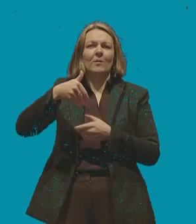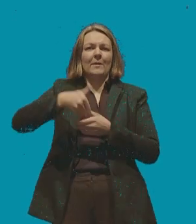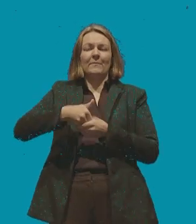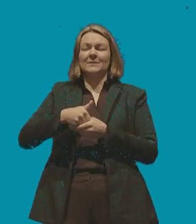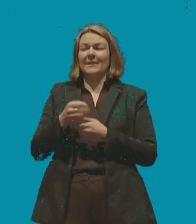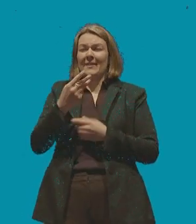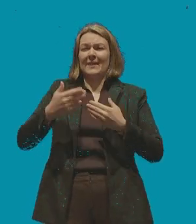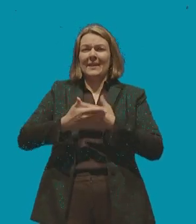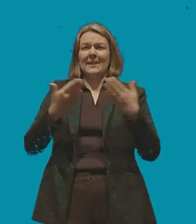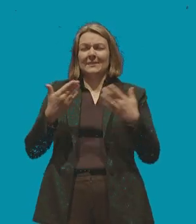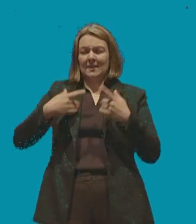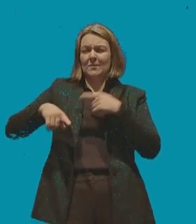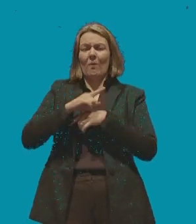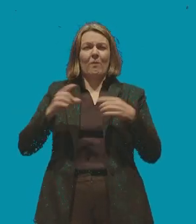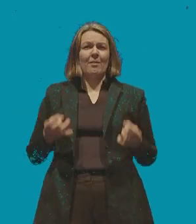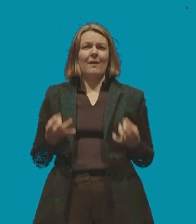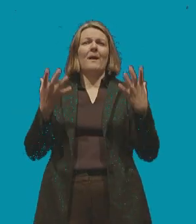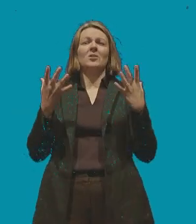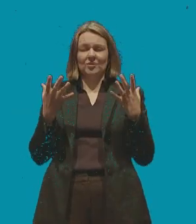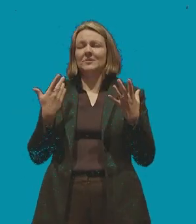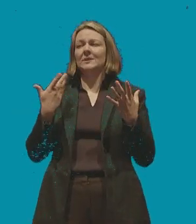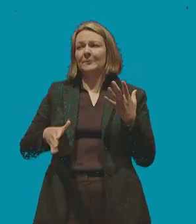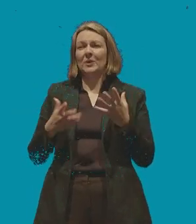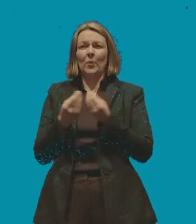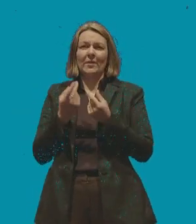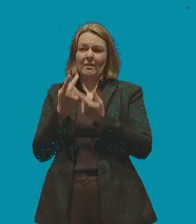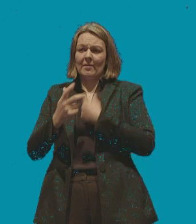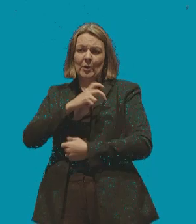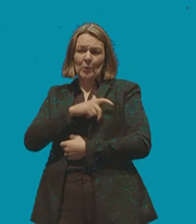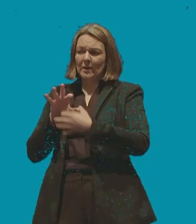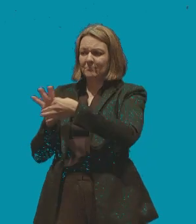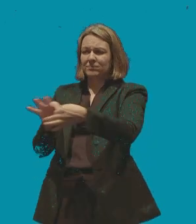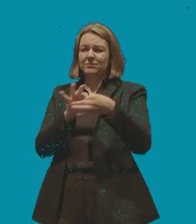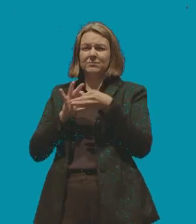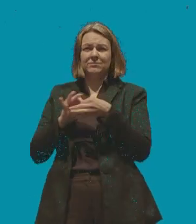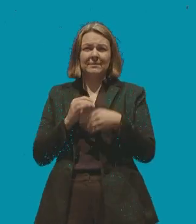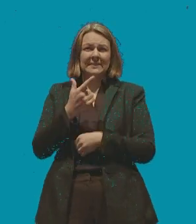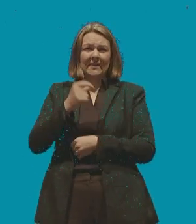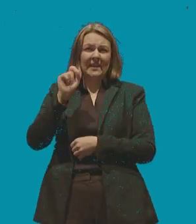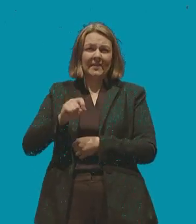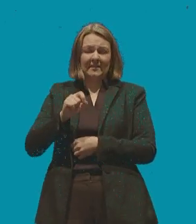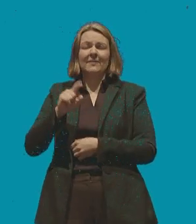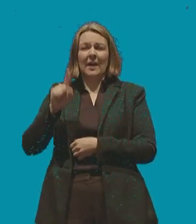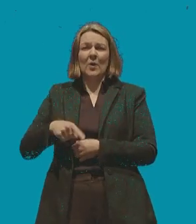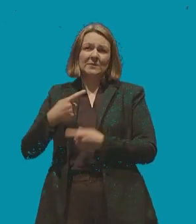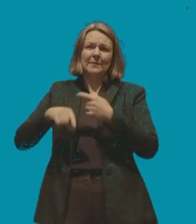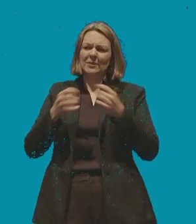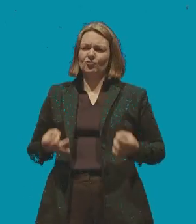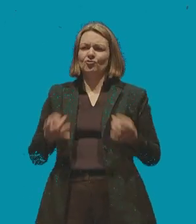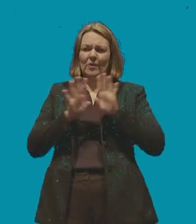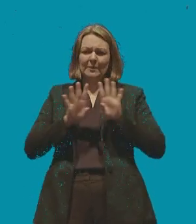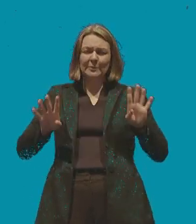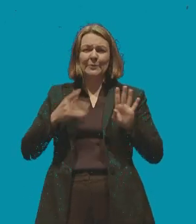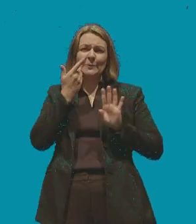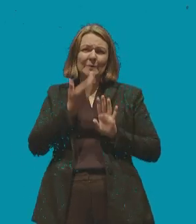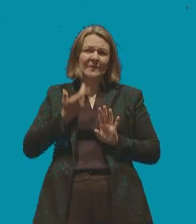3 days of national all-member action, in coordination with other unions, an average of 70,000 PCS members were out on strike on each of those